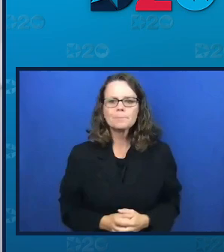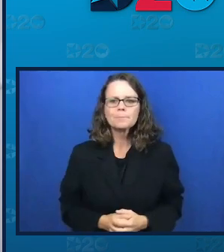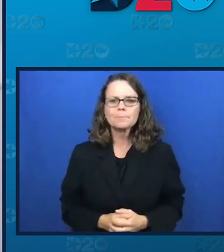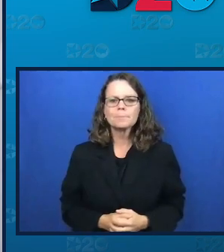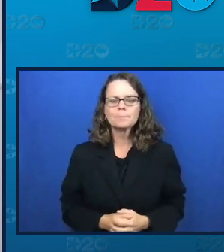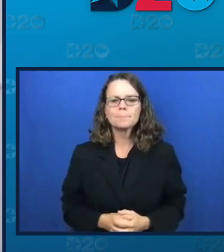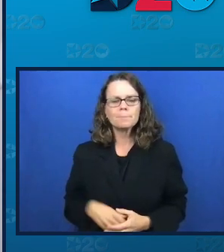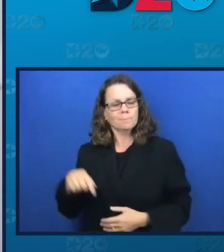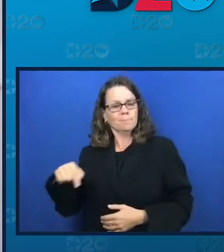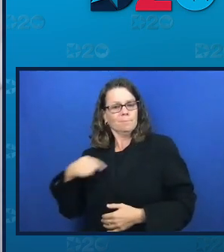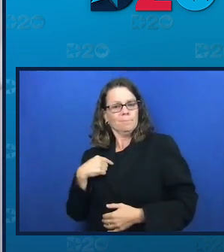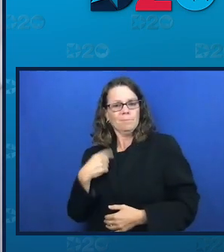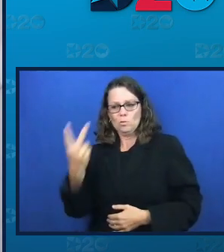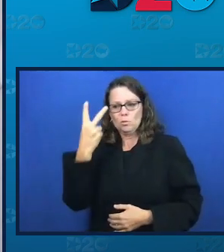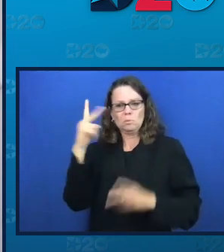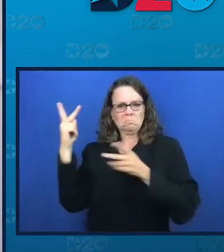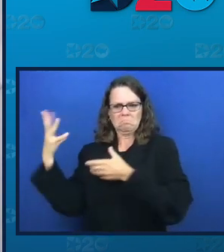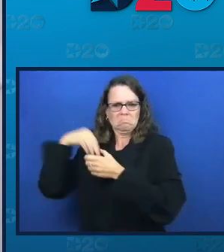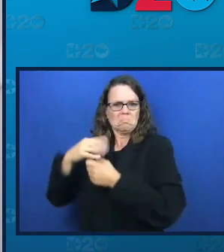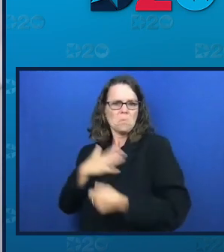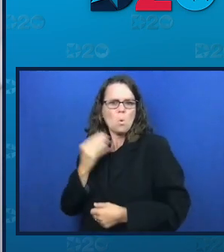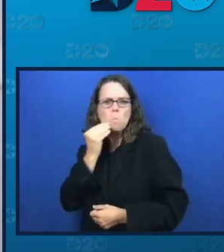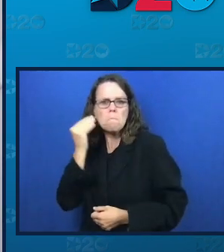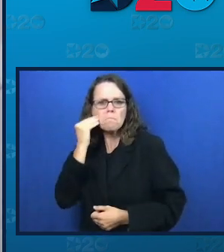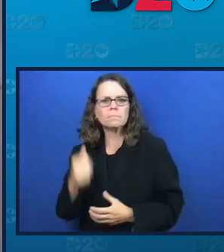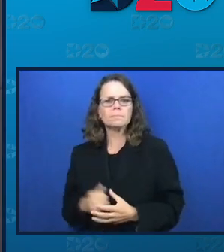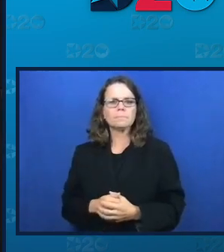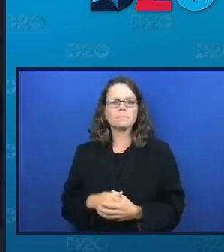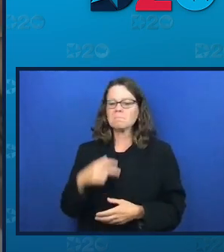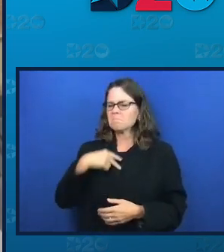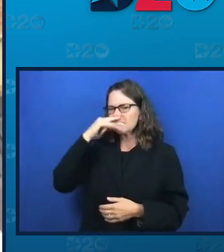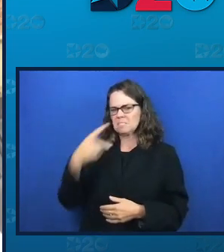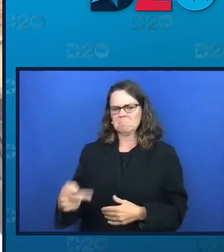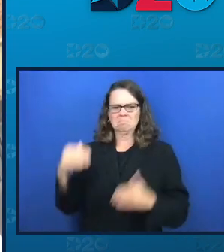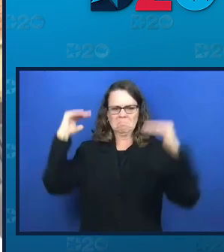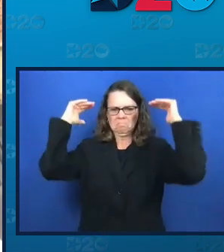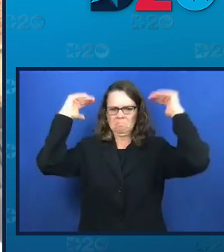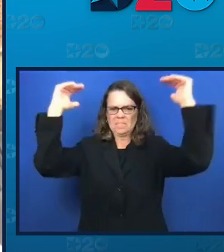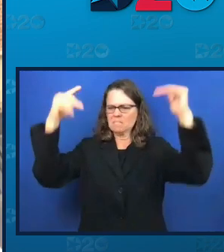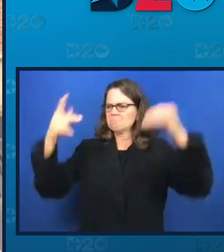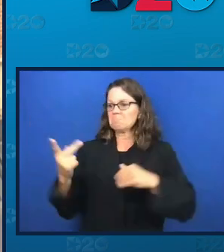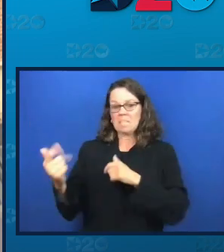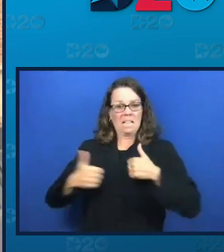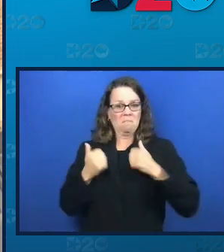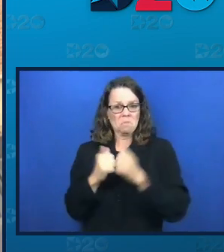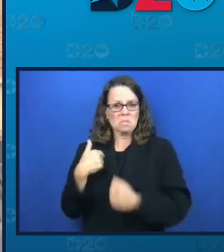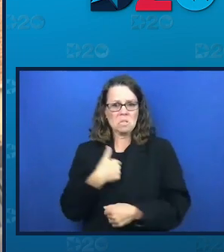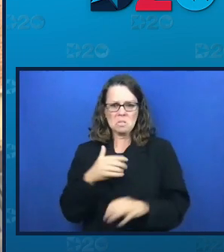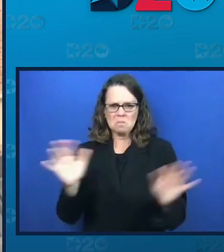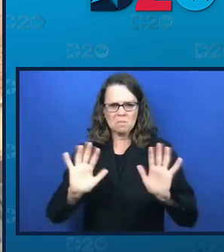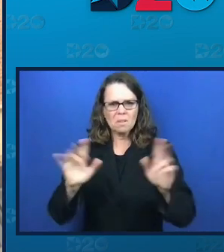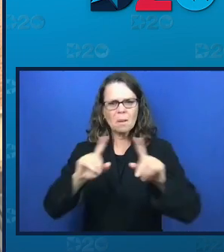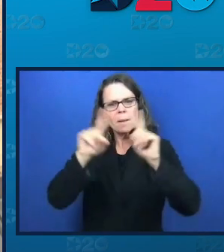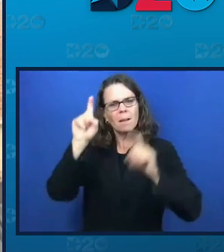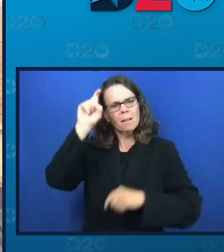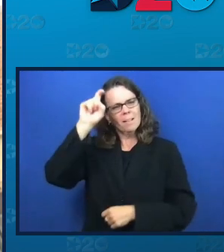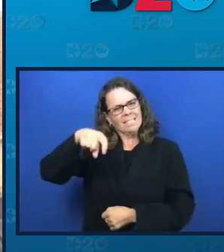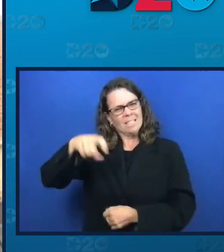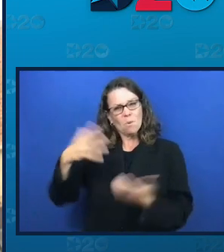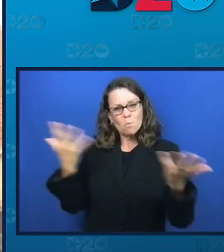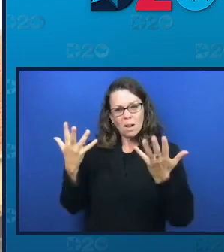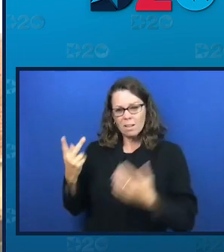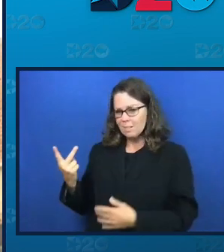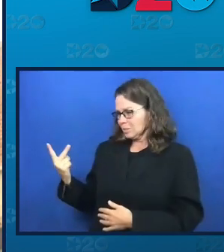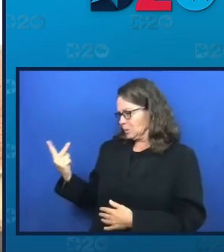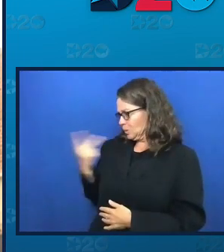kids that are no longer in the household. But it takes two people to build. We have an ongoing goal of a five-year